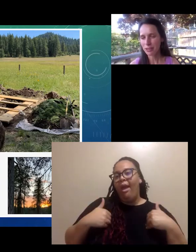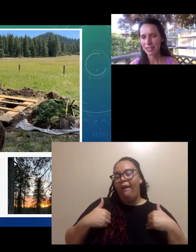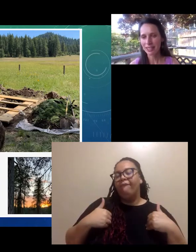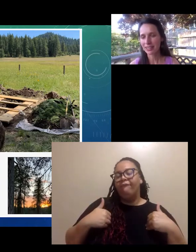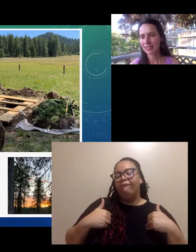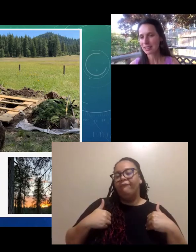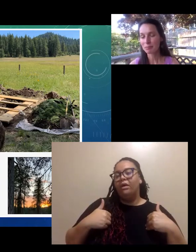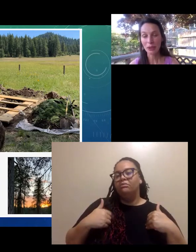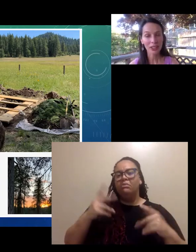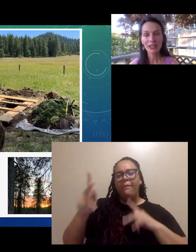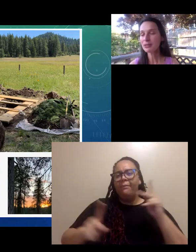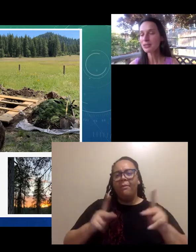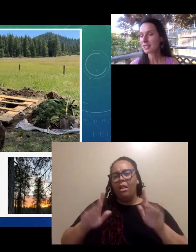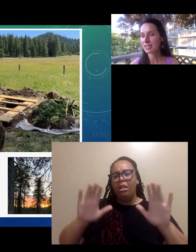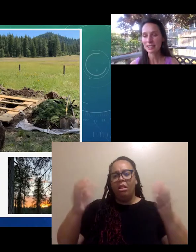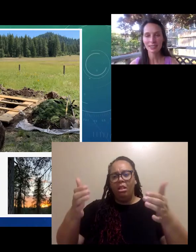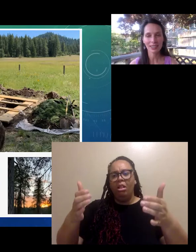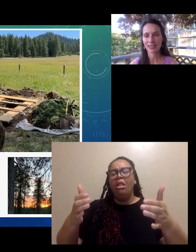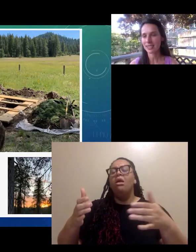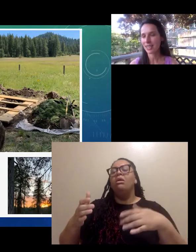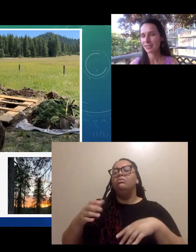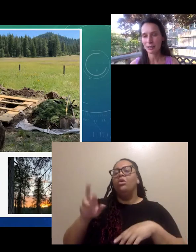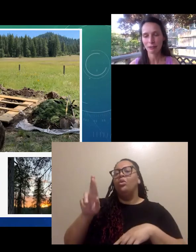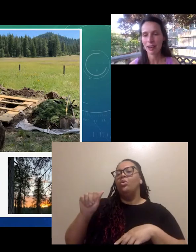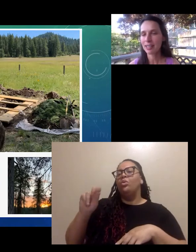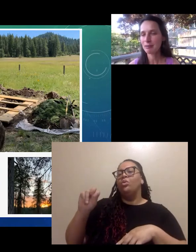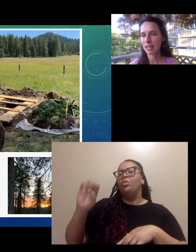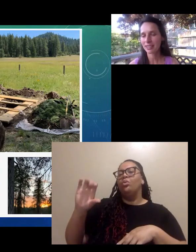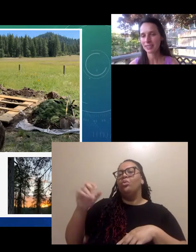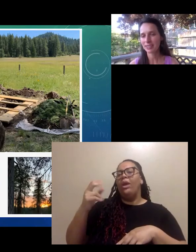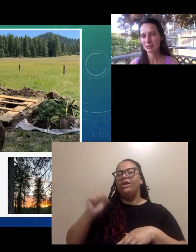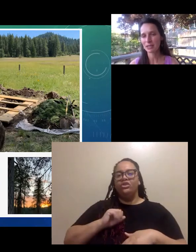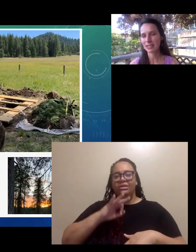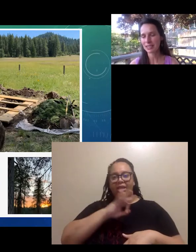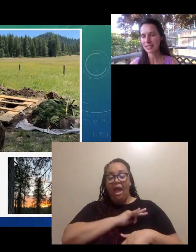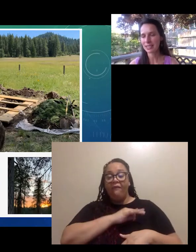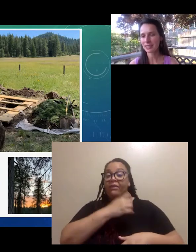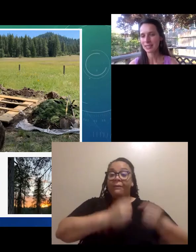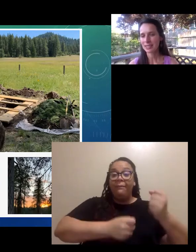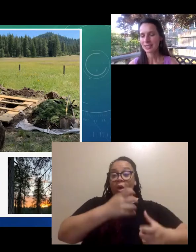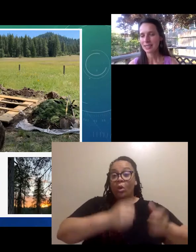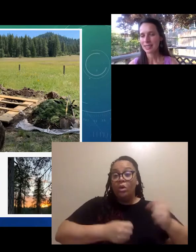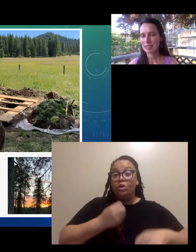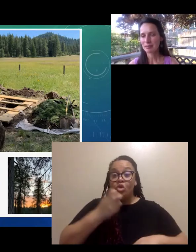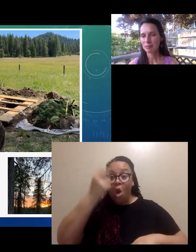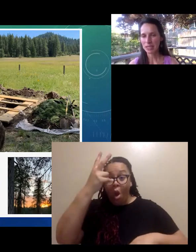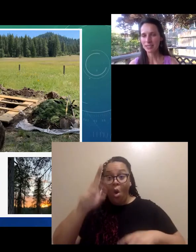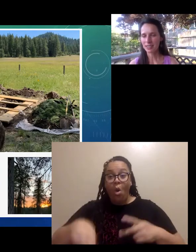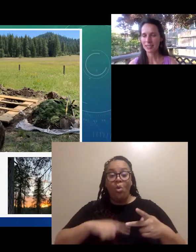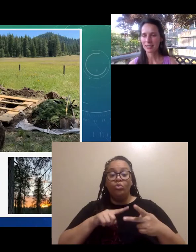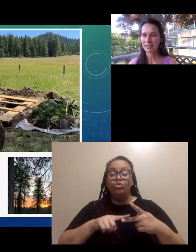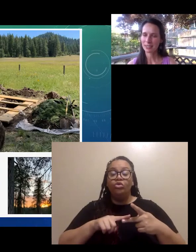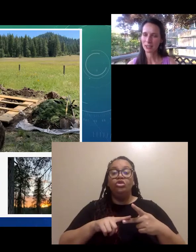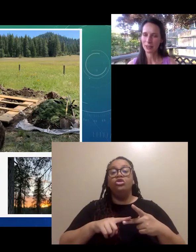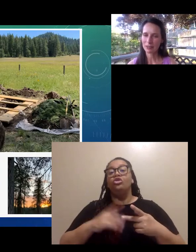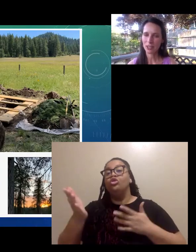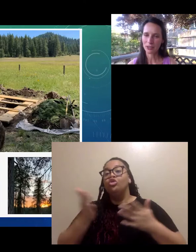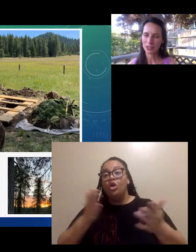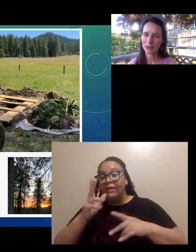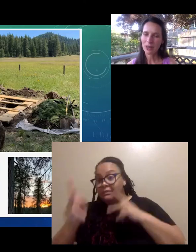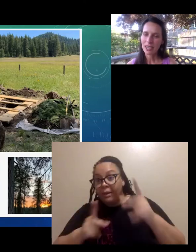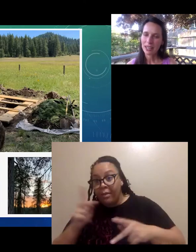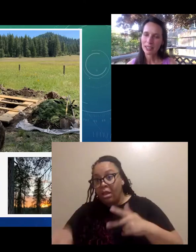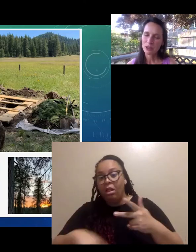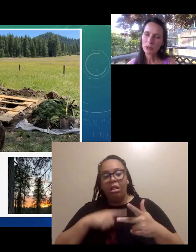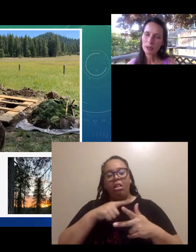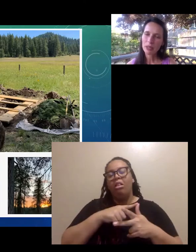staff that, uh, milk goats and, uh, tend the farm. And when the need, um, be, they dig graves